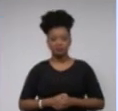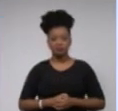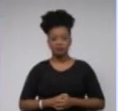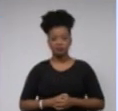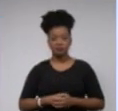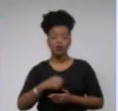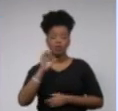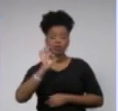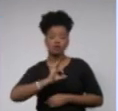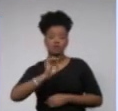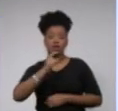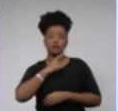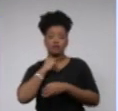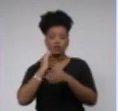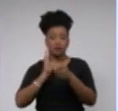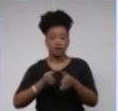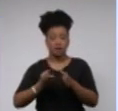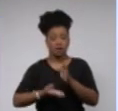region with